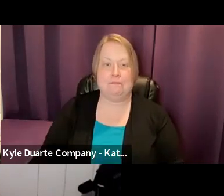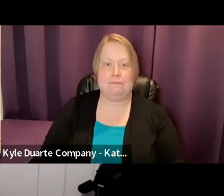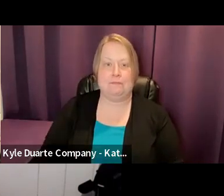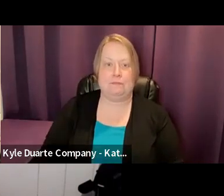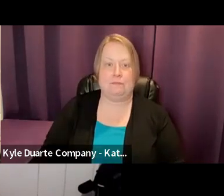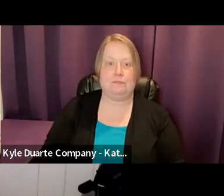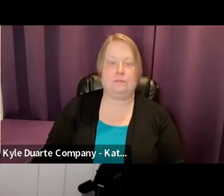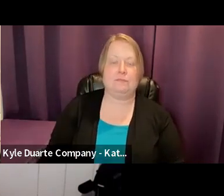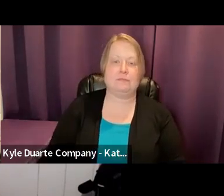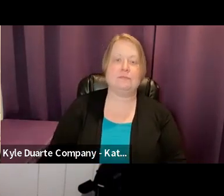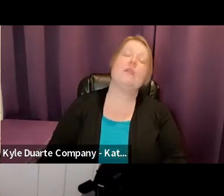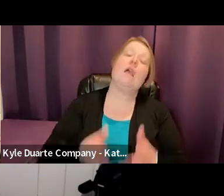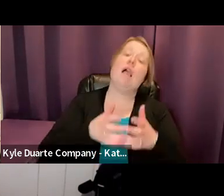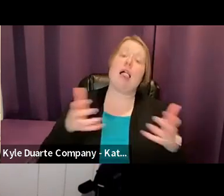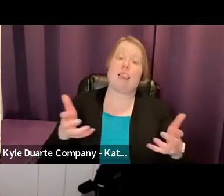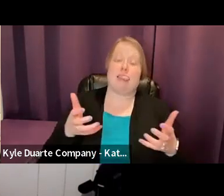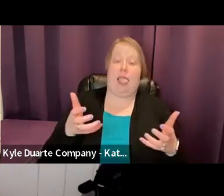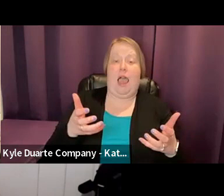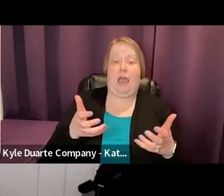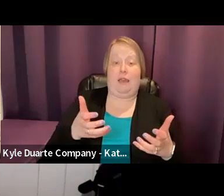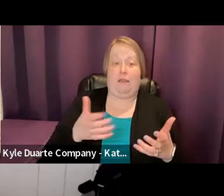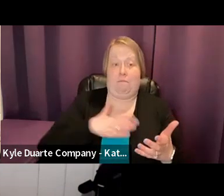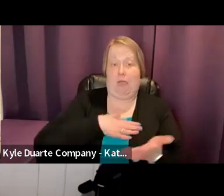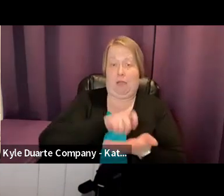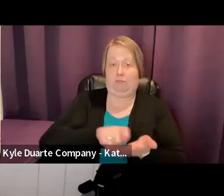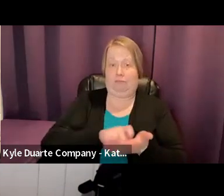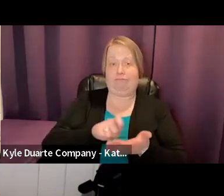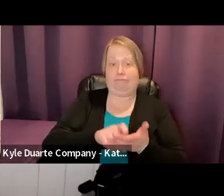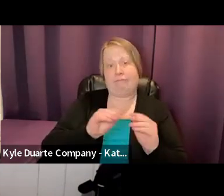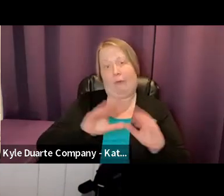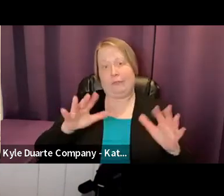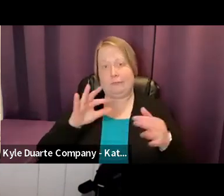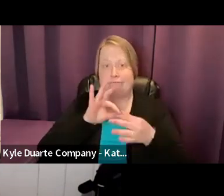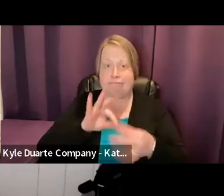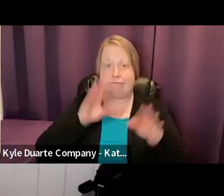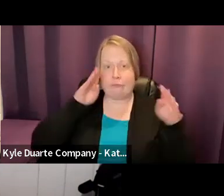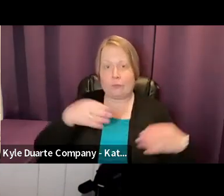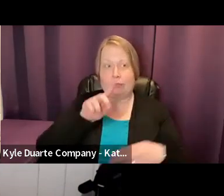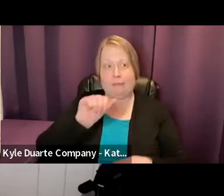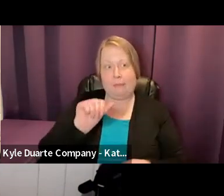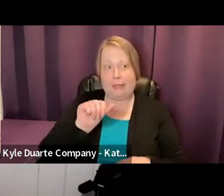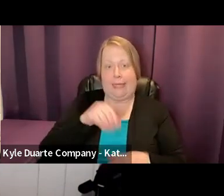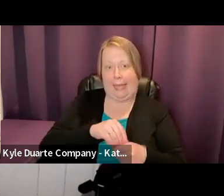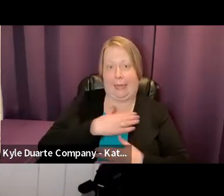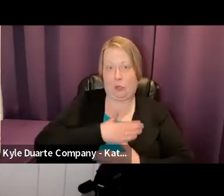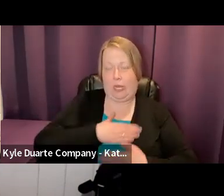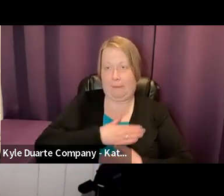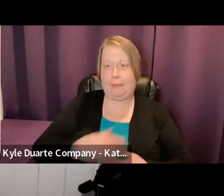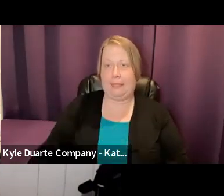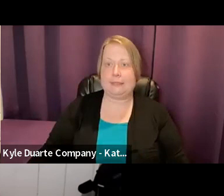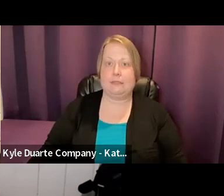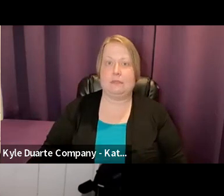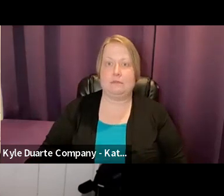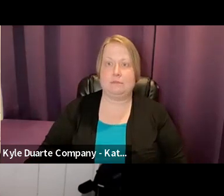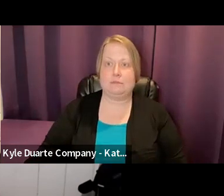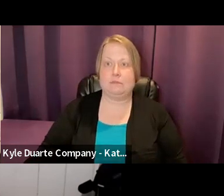write obviously is about disability in entertainment. But I also think that just